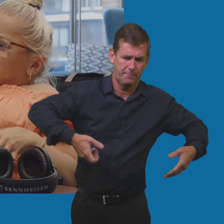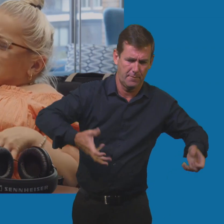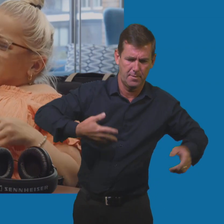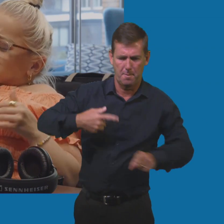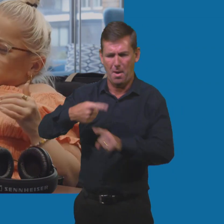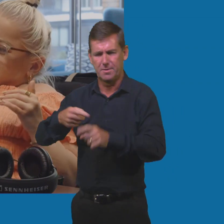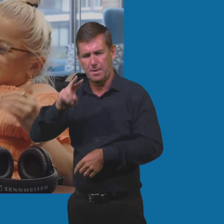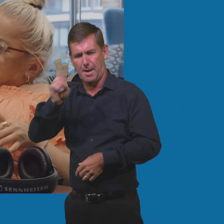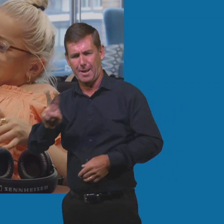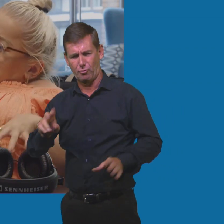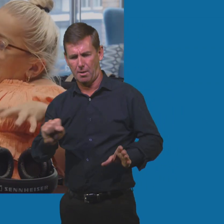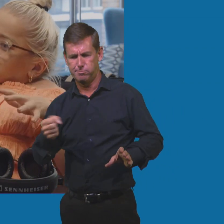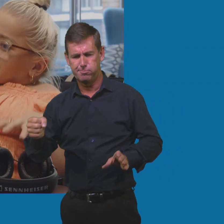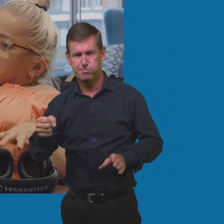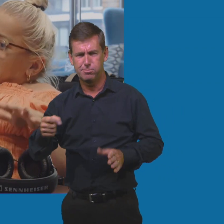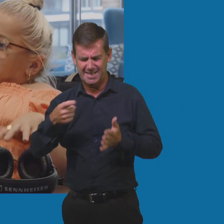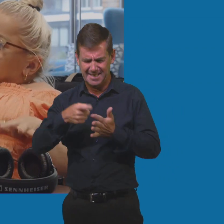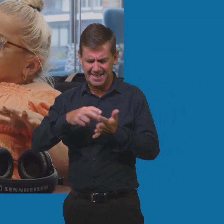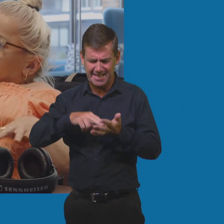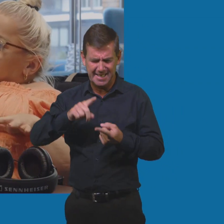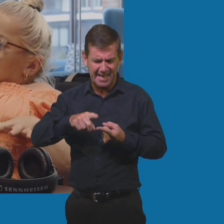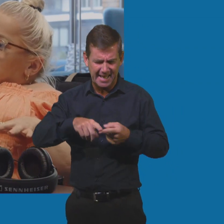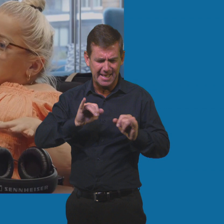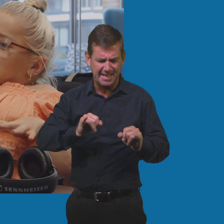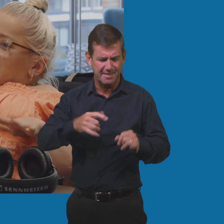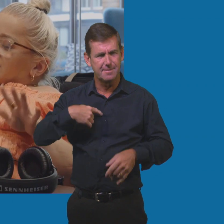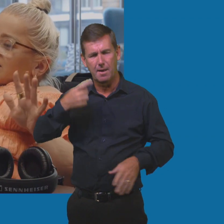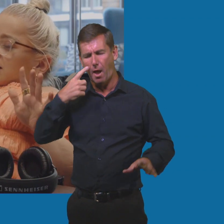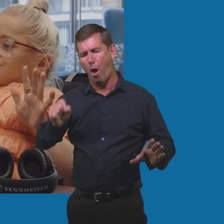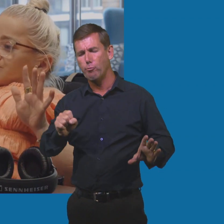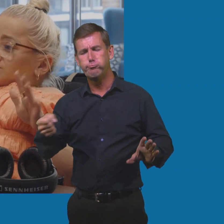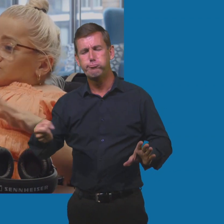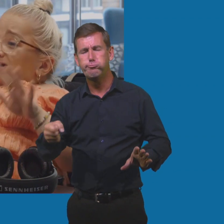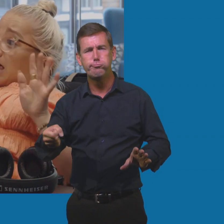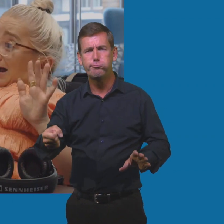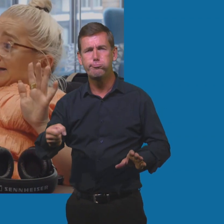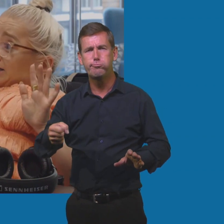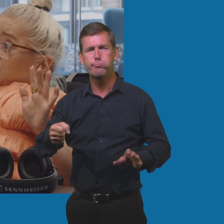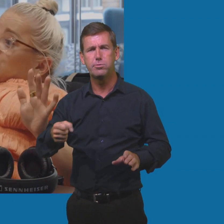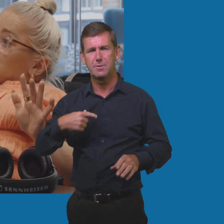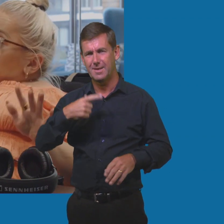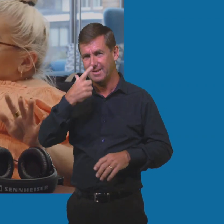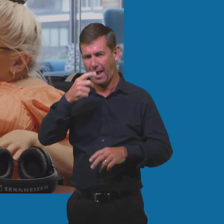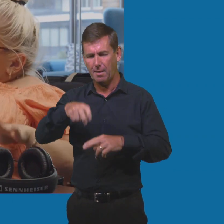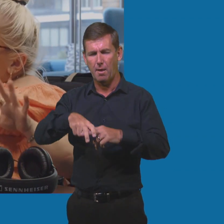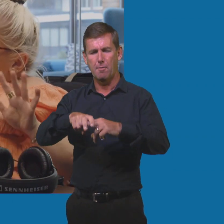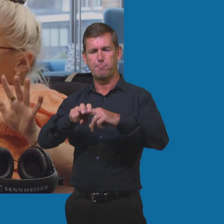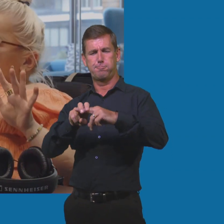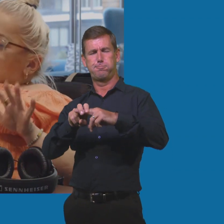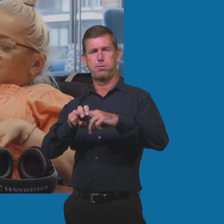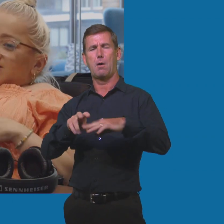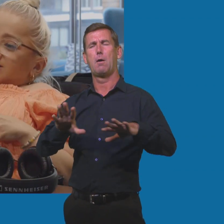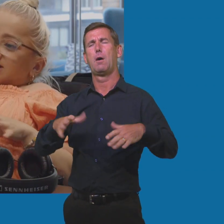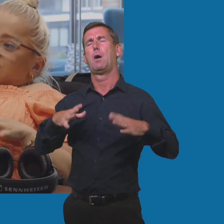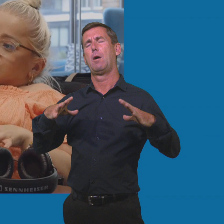at the moment, I've got a bit of a dodgy knee. And just being able to use my chair that kind of has recline, just to take that